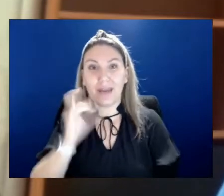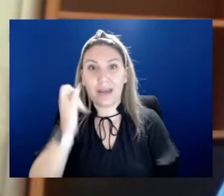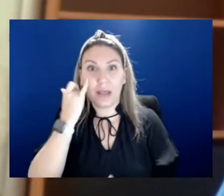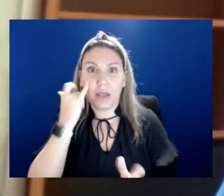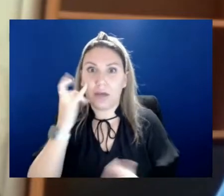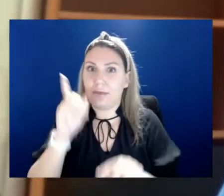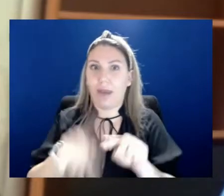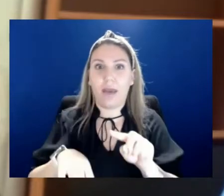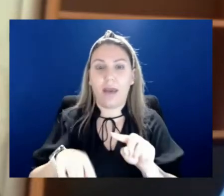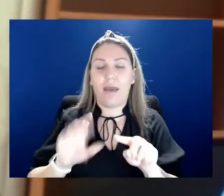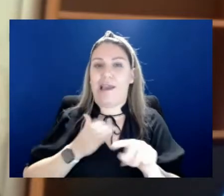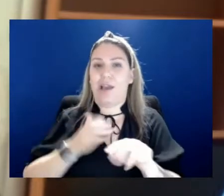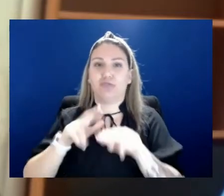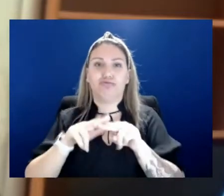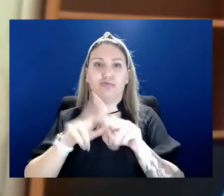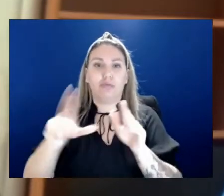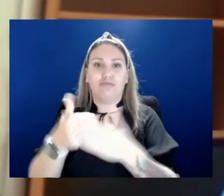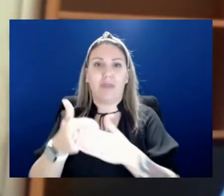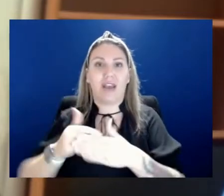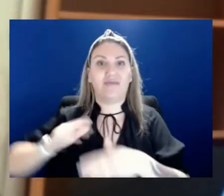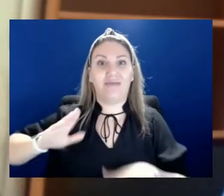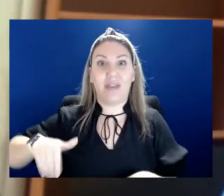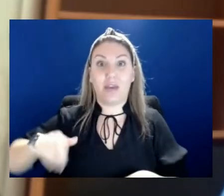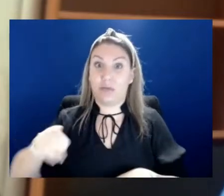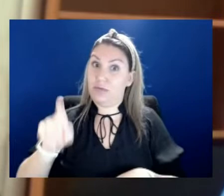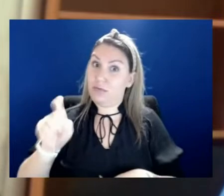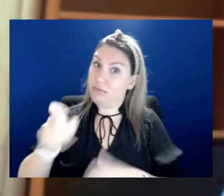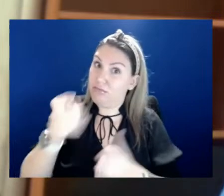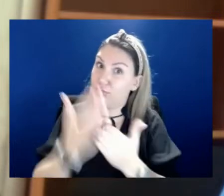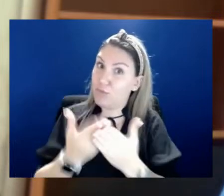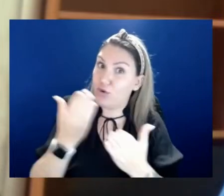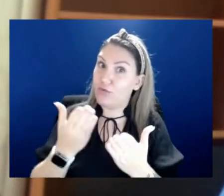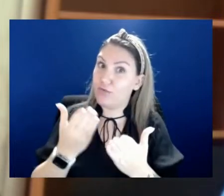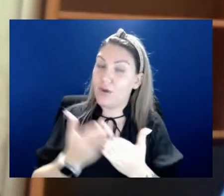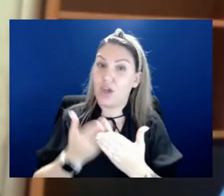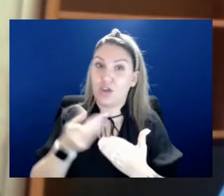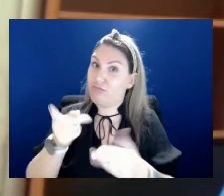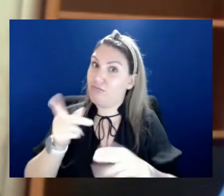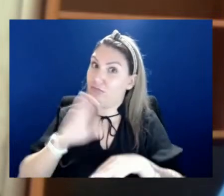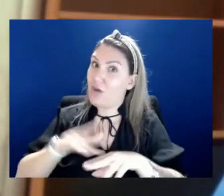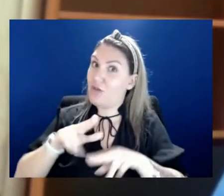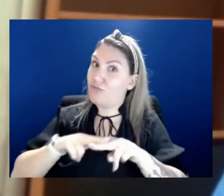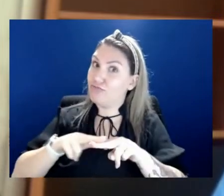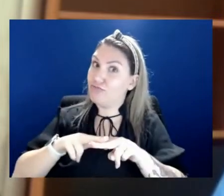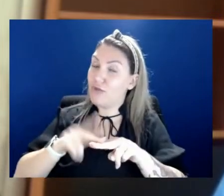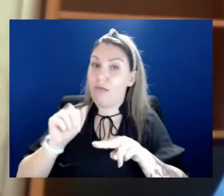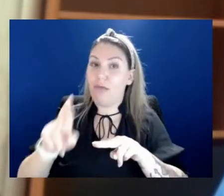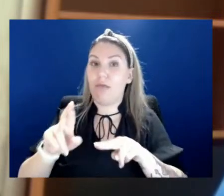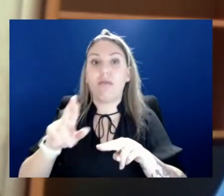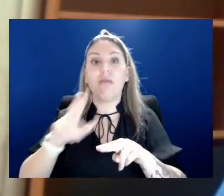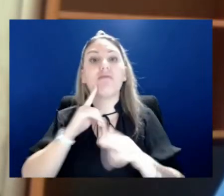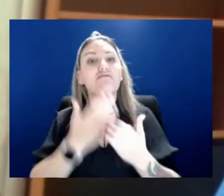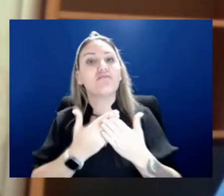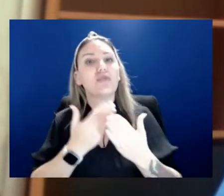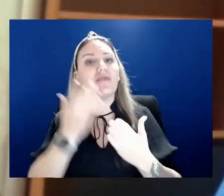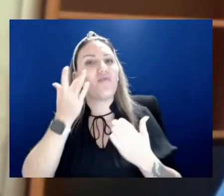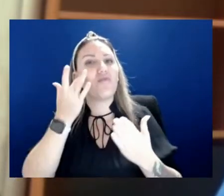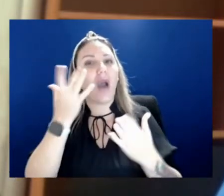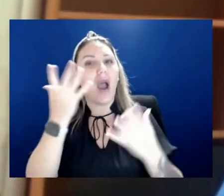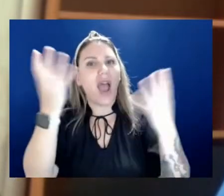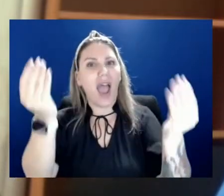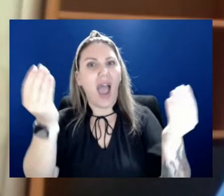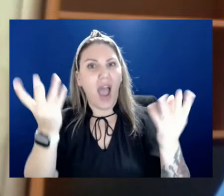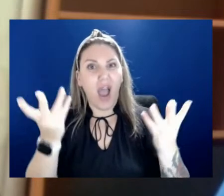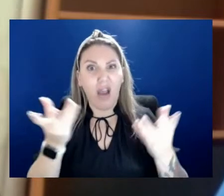our train arrives late, you better have proof that you were on that train or proof of why you are out after